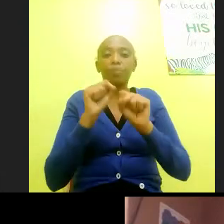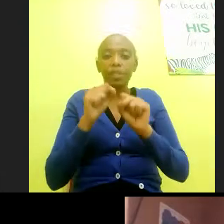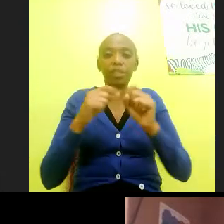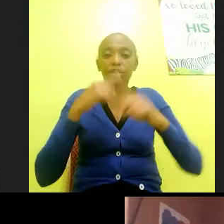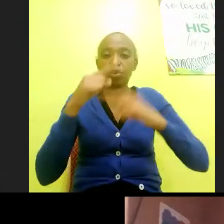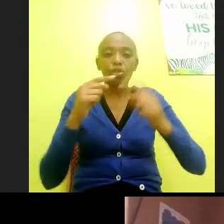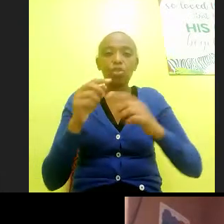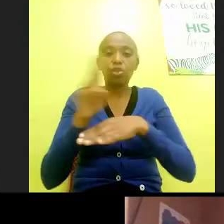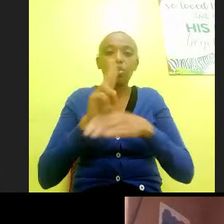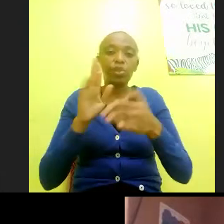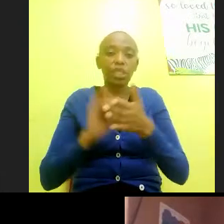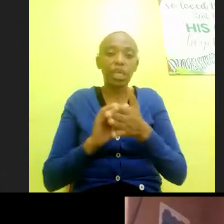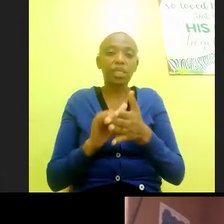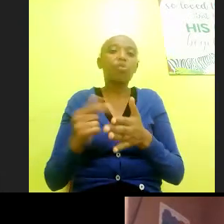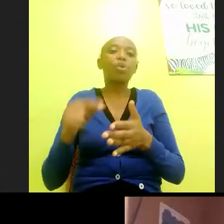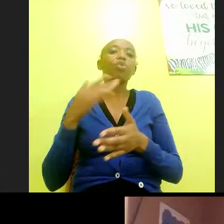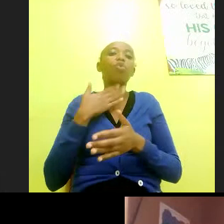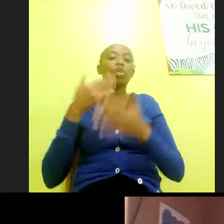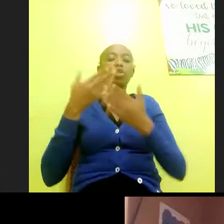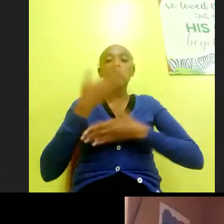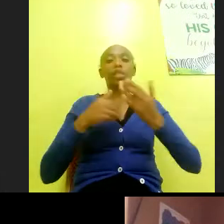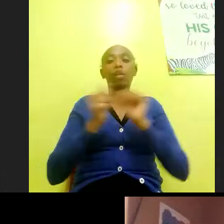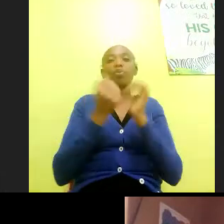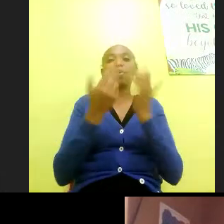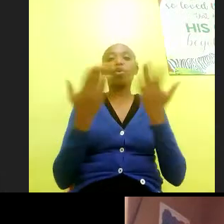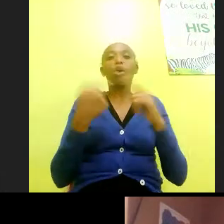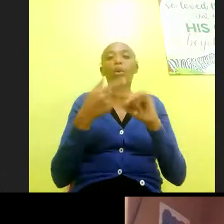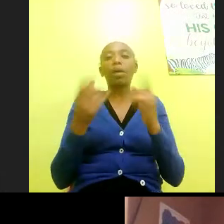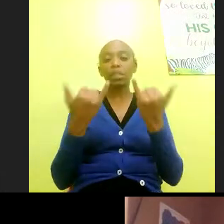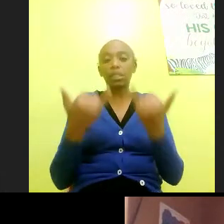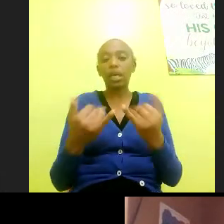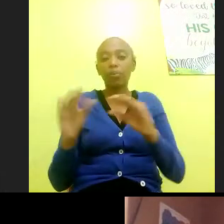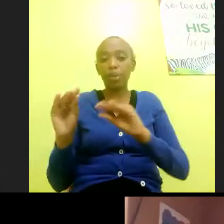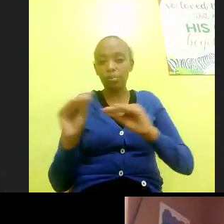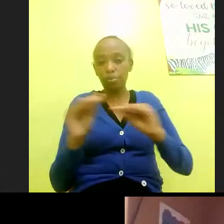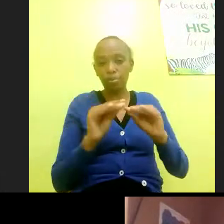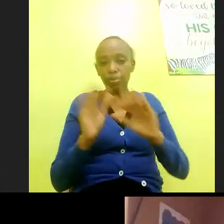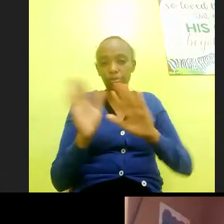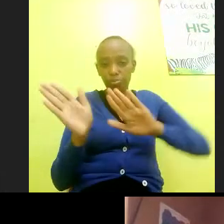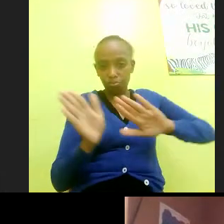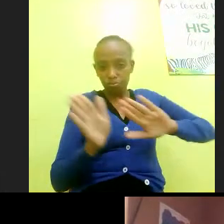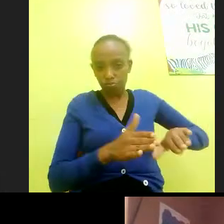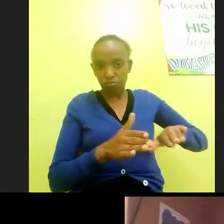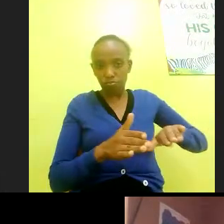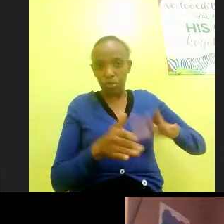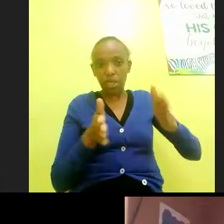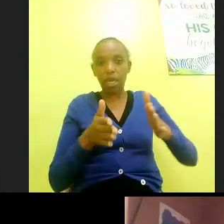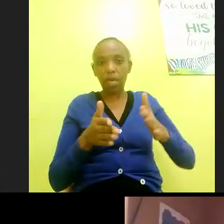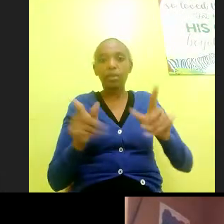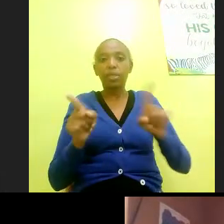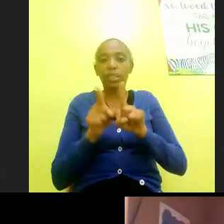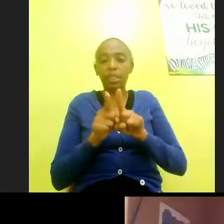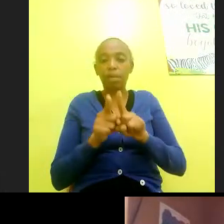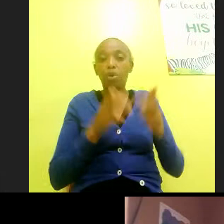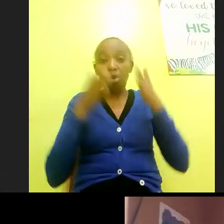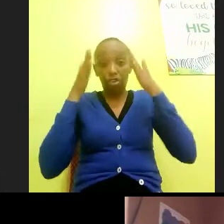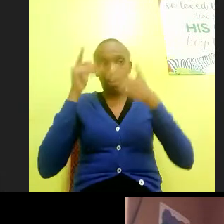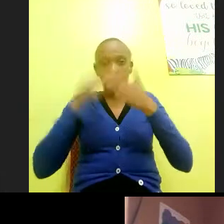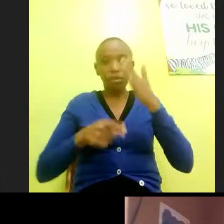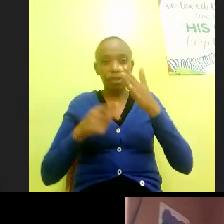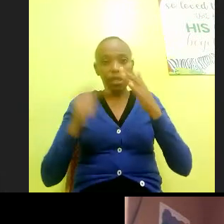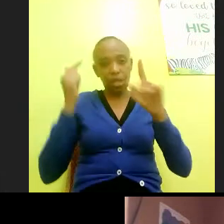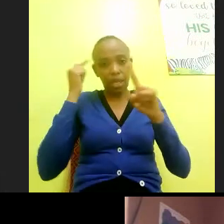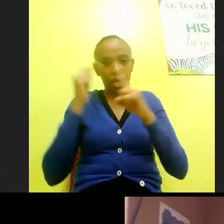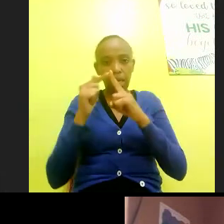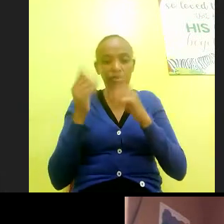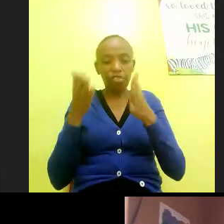to hear from you. But now we move on to what has also brought us here. What does a